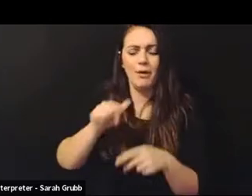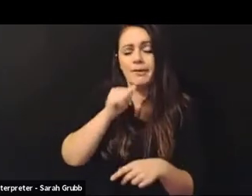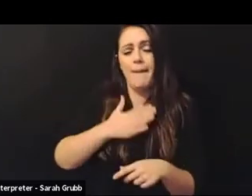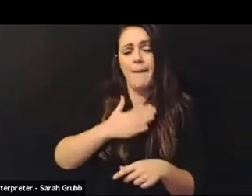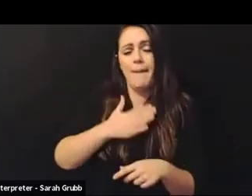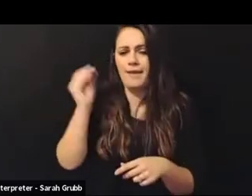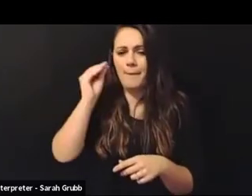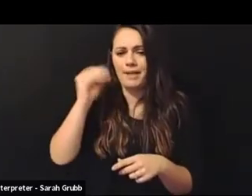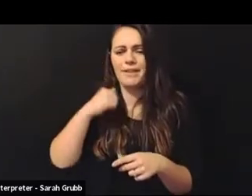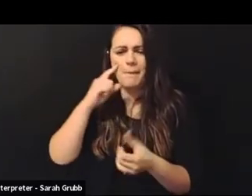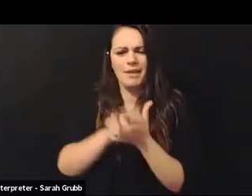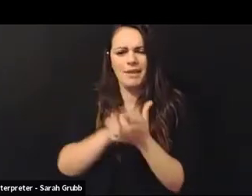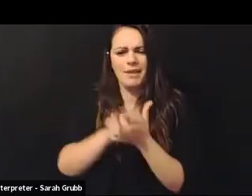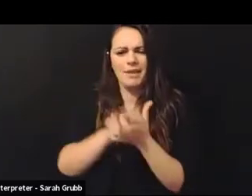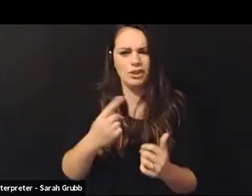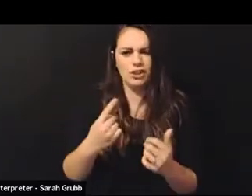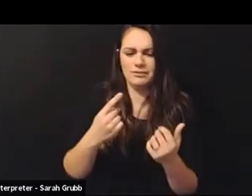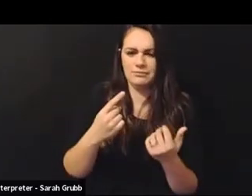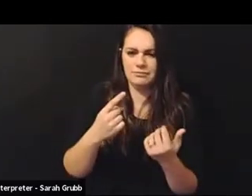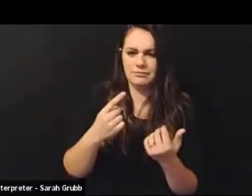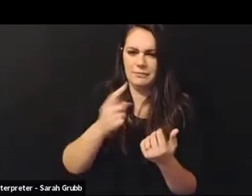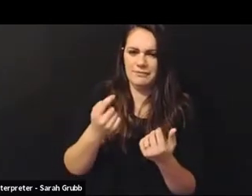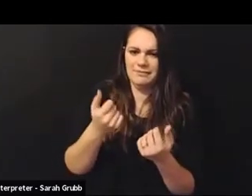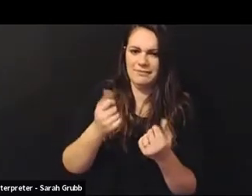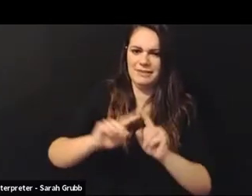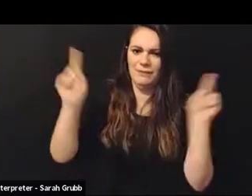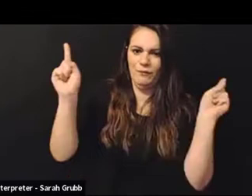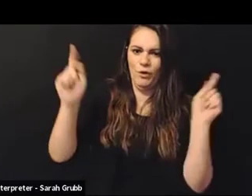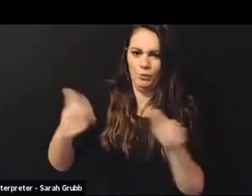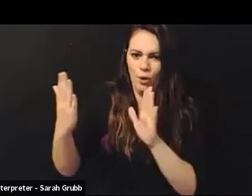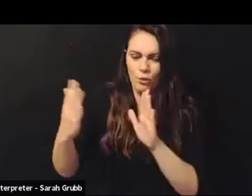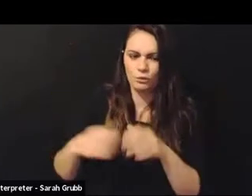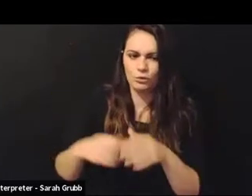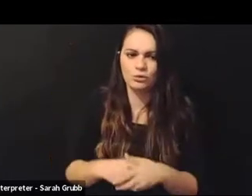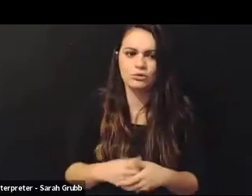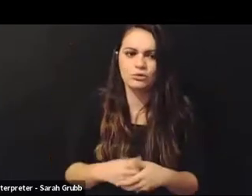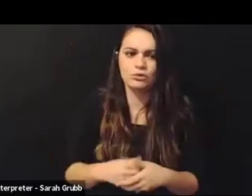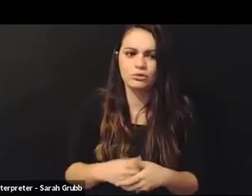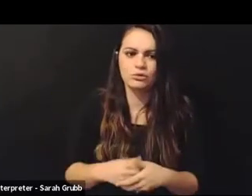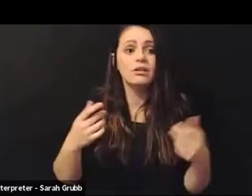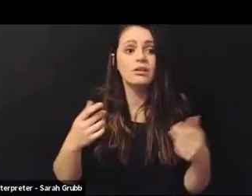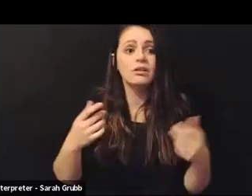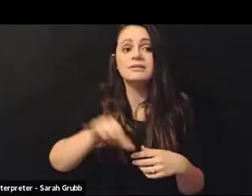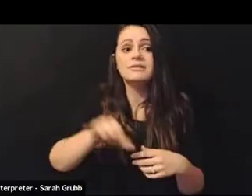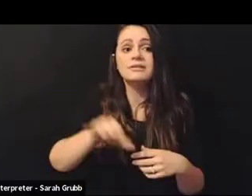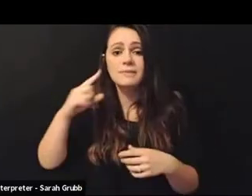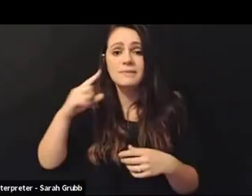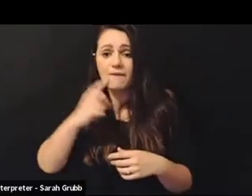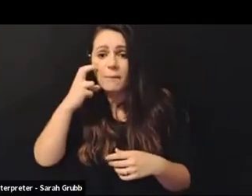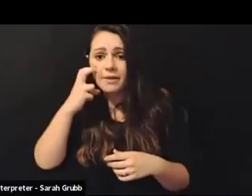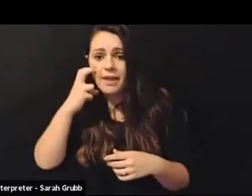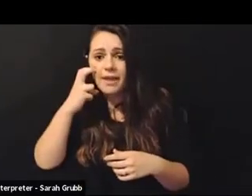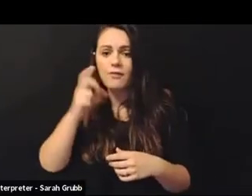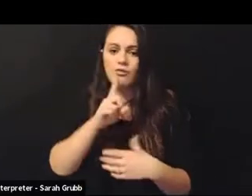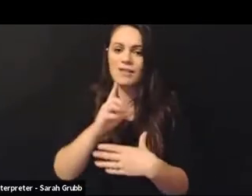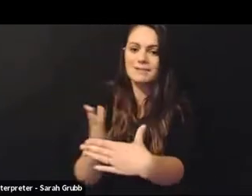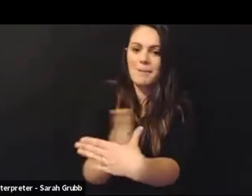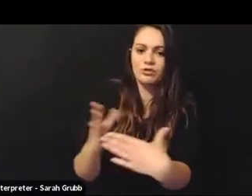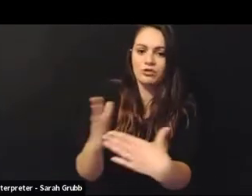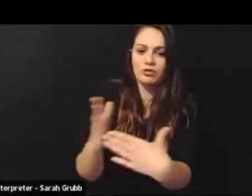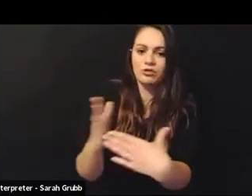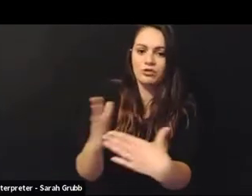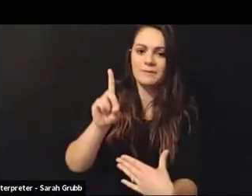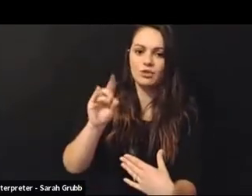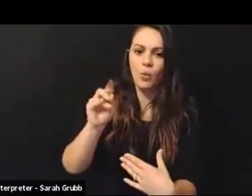self-regulation. And just like deafblindness, it's a spectrum disorder. So it affects people in varying degrees